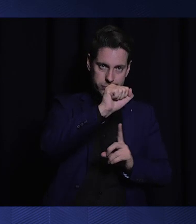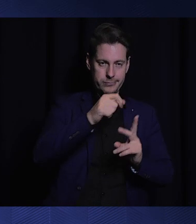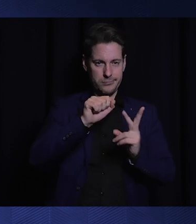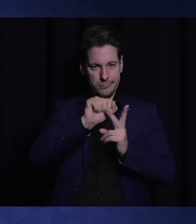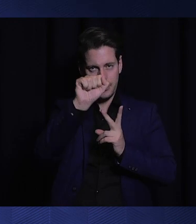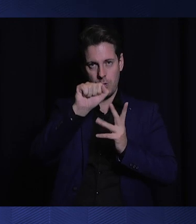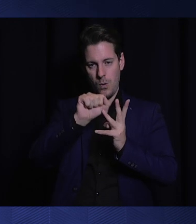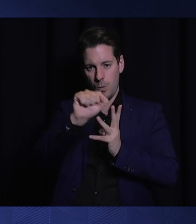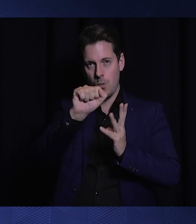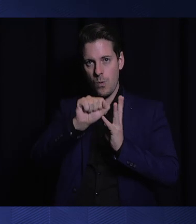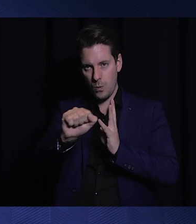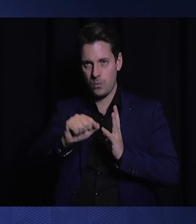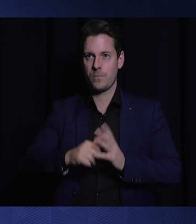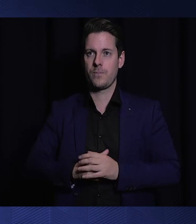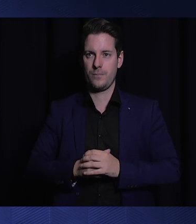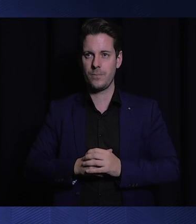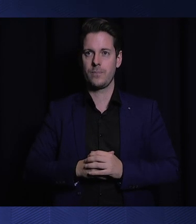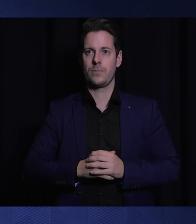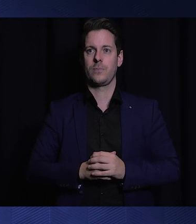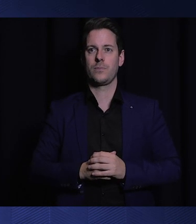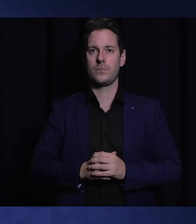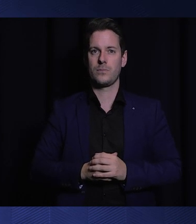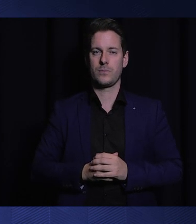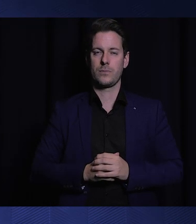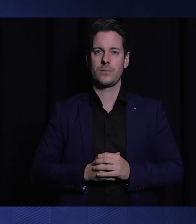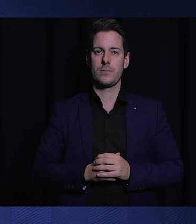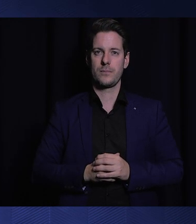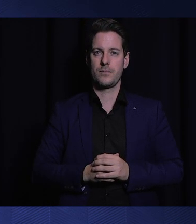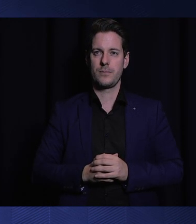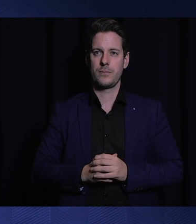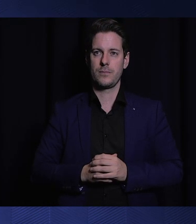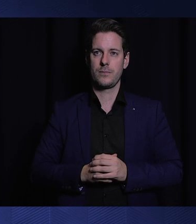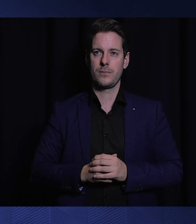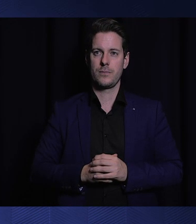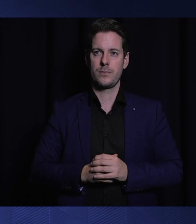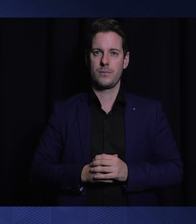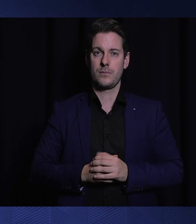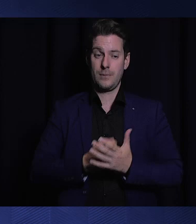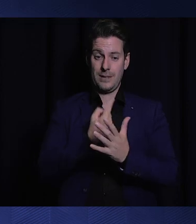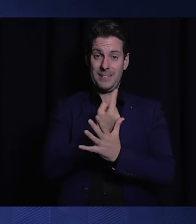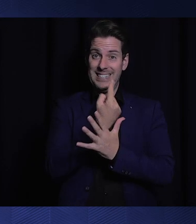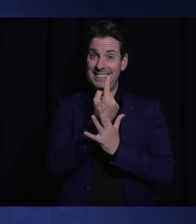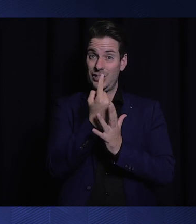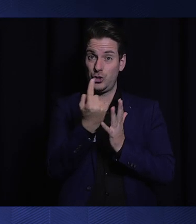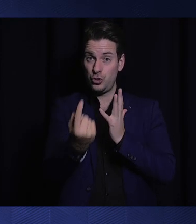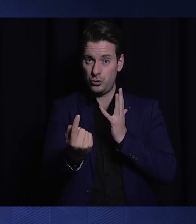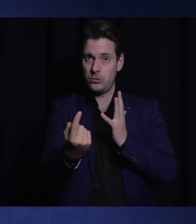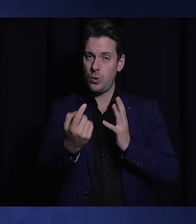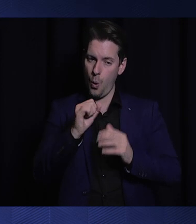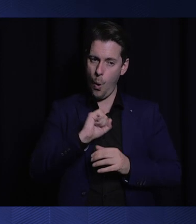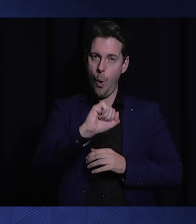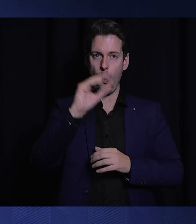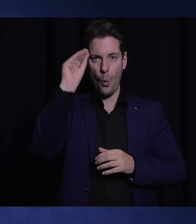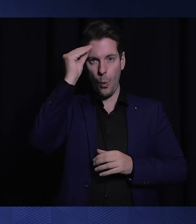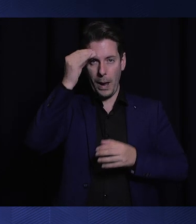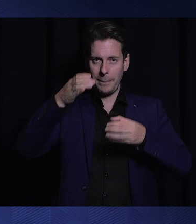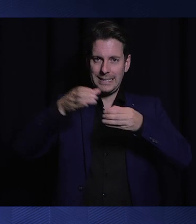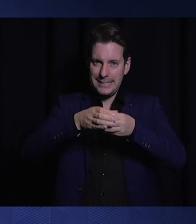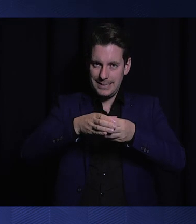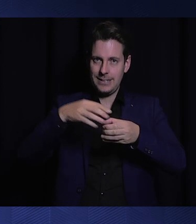villages. Instead, we have one specific plan for each of the villages. And each village have their own committee, which